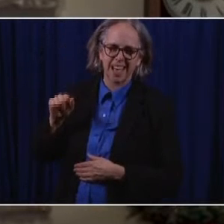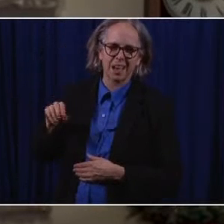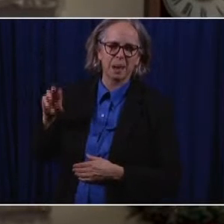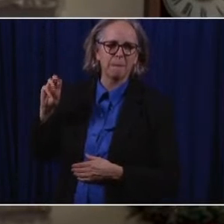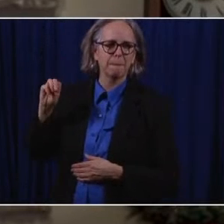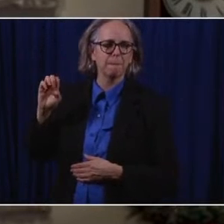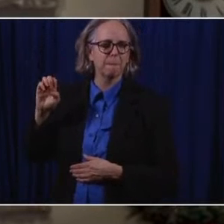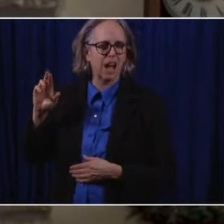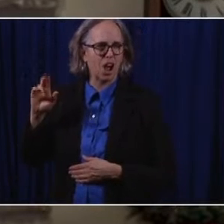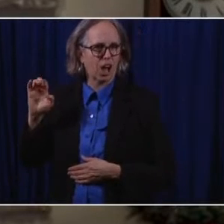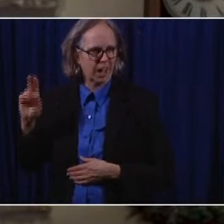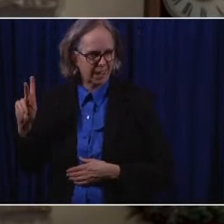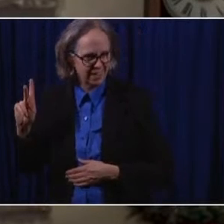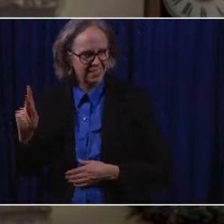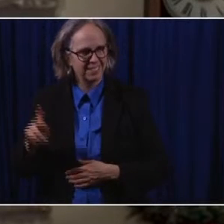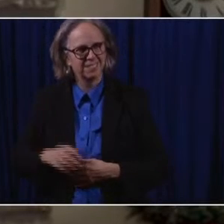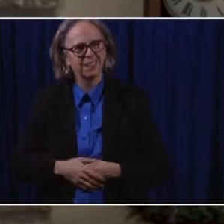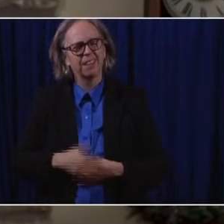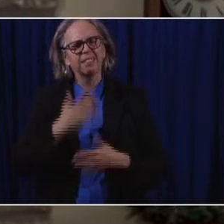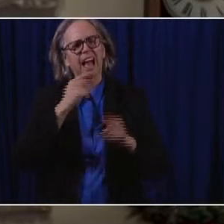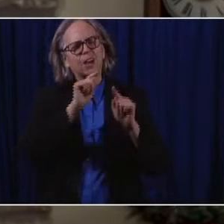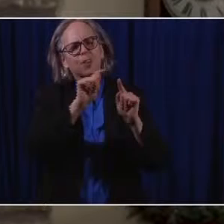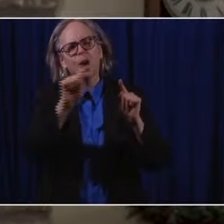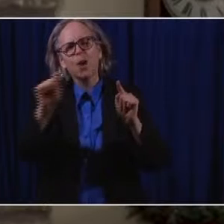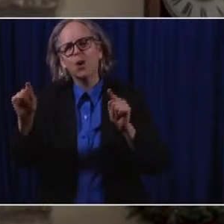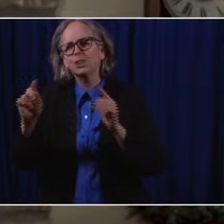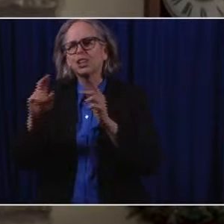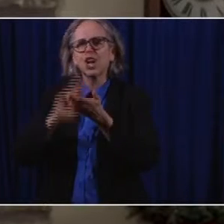much for doing this ad.